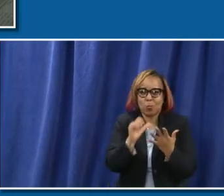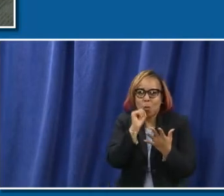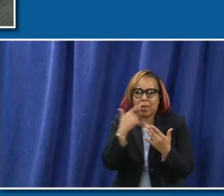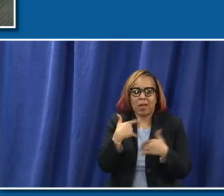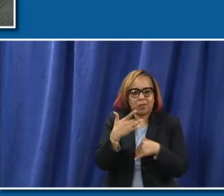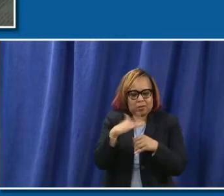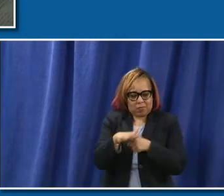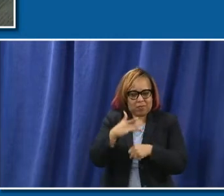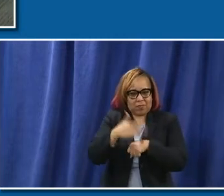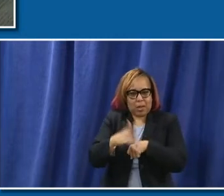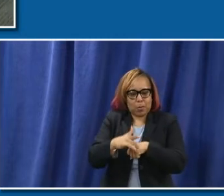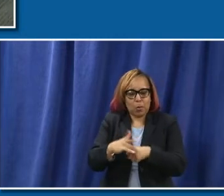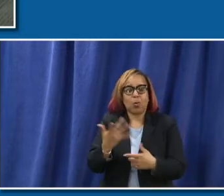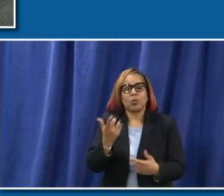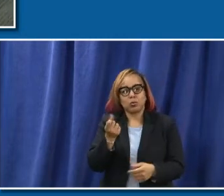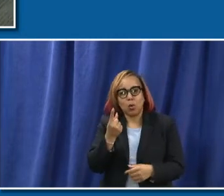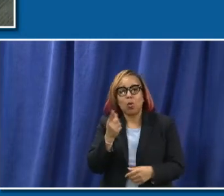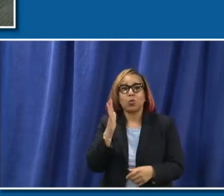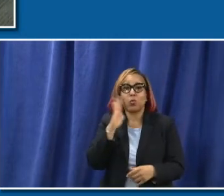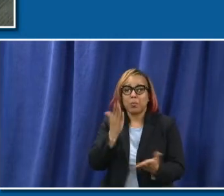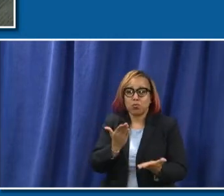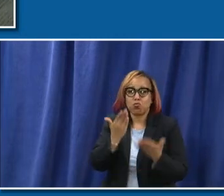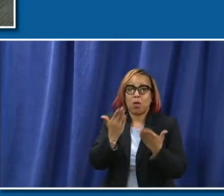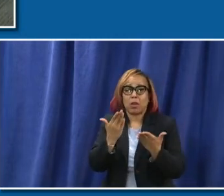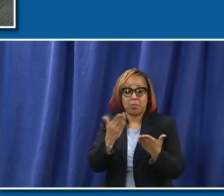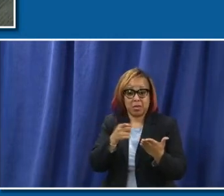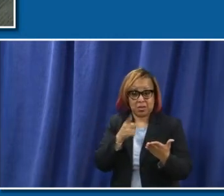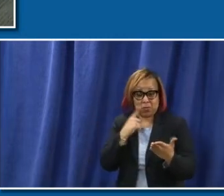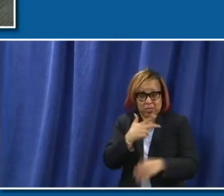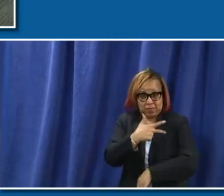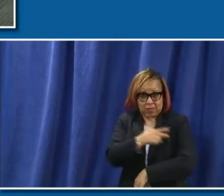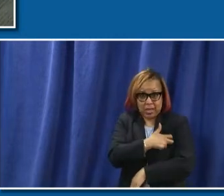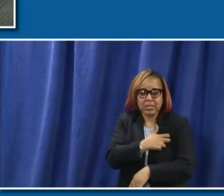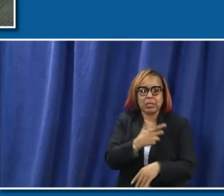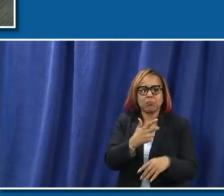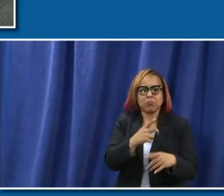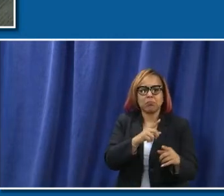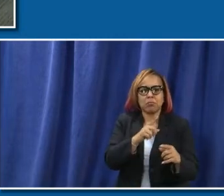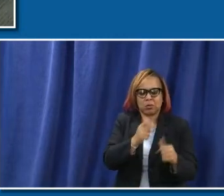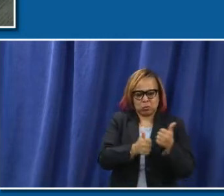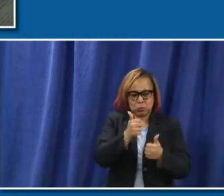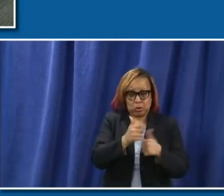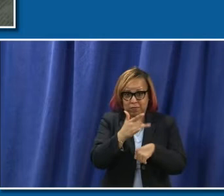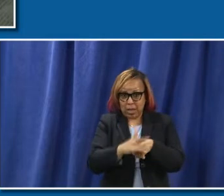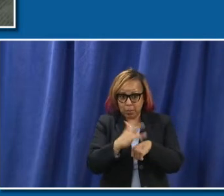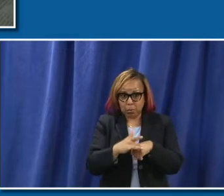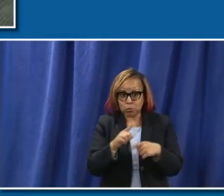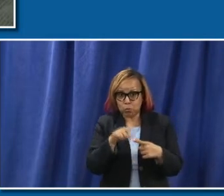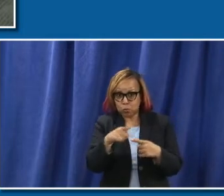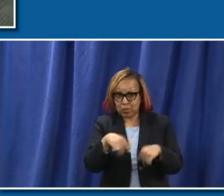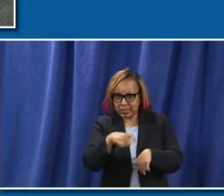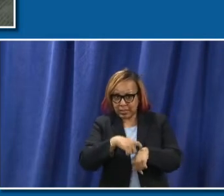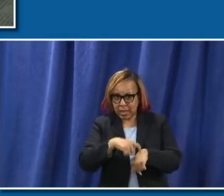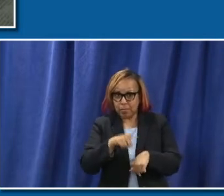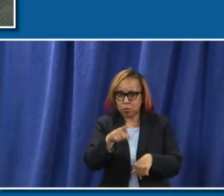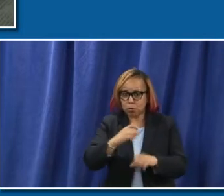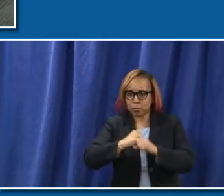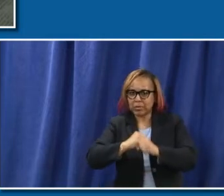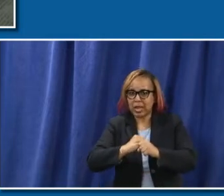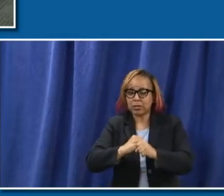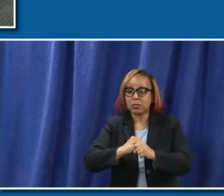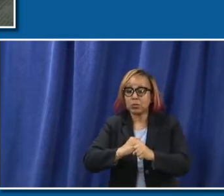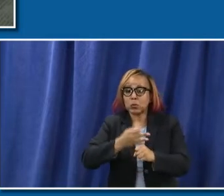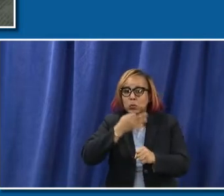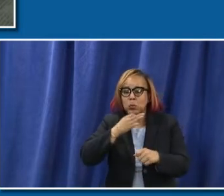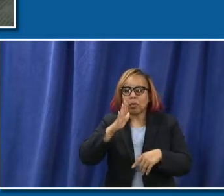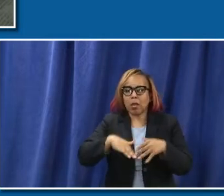vaccine available. And so you'll be recommended to receive the vaccine and to get the one, available to you at the time, so that you're protected